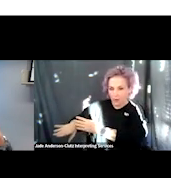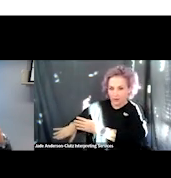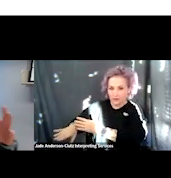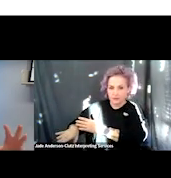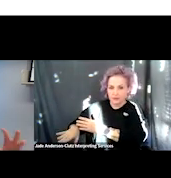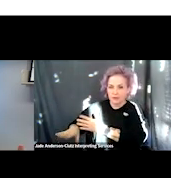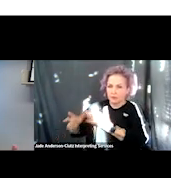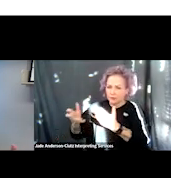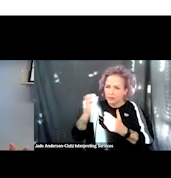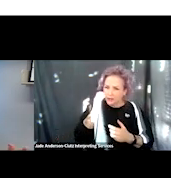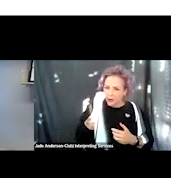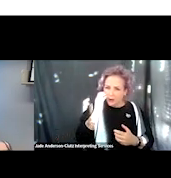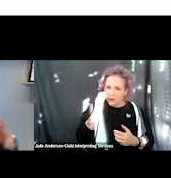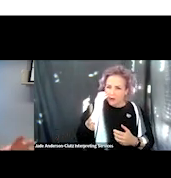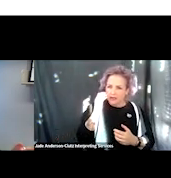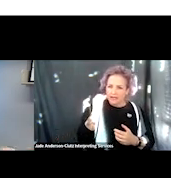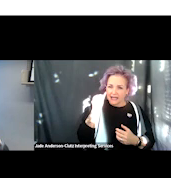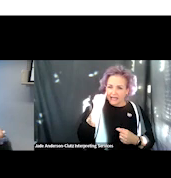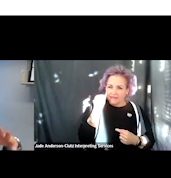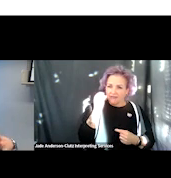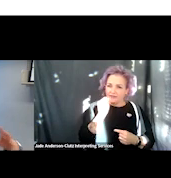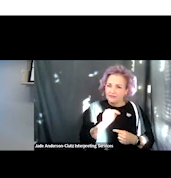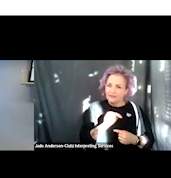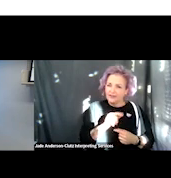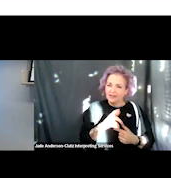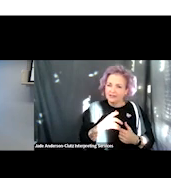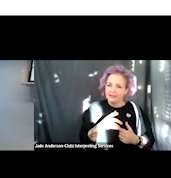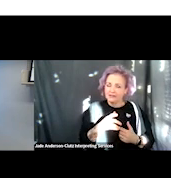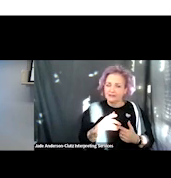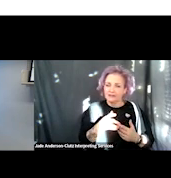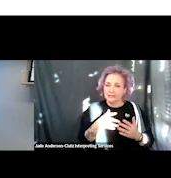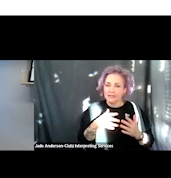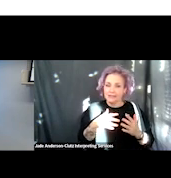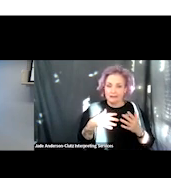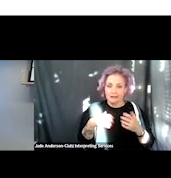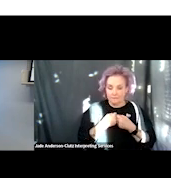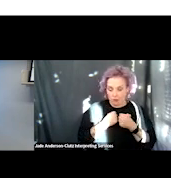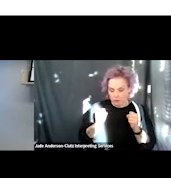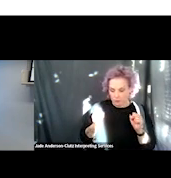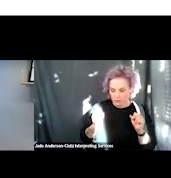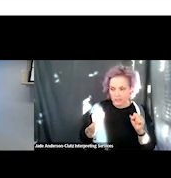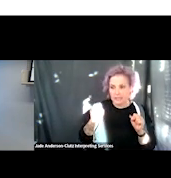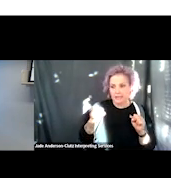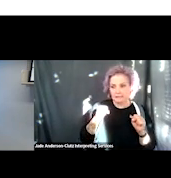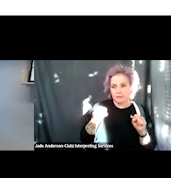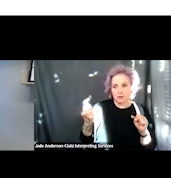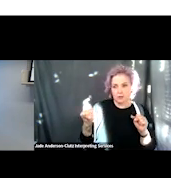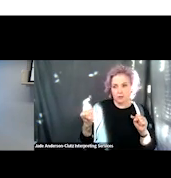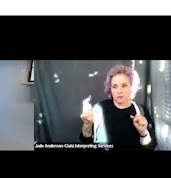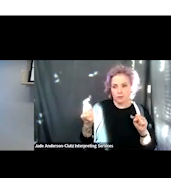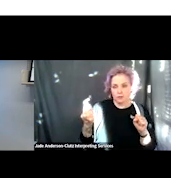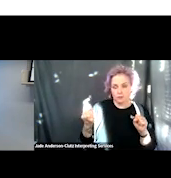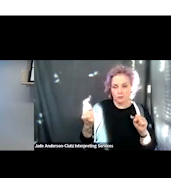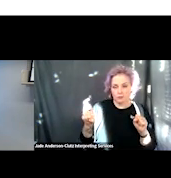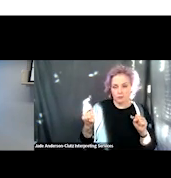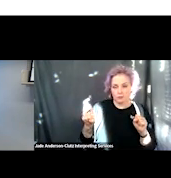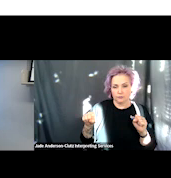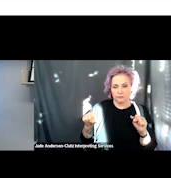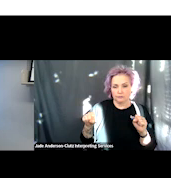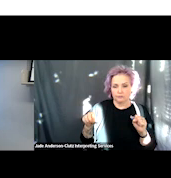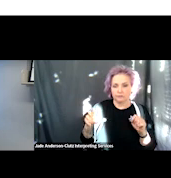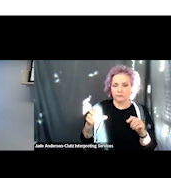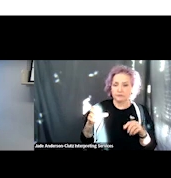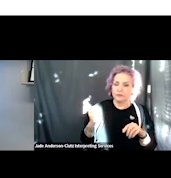have a susceptibility. These animals have a susceptibility. They only have one functional copy. So if we expose them to something more, will